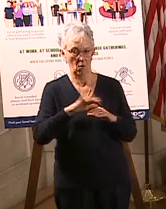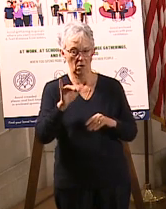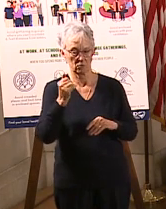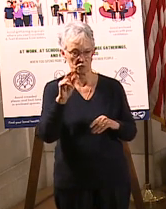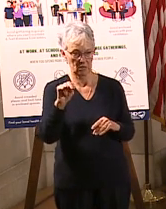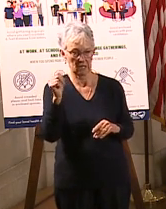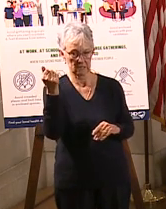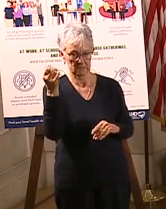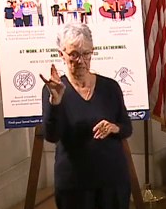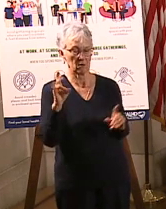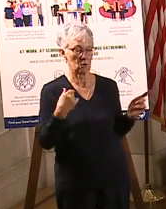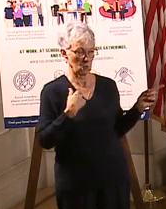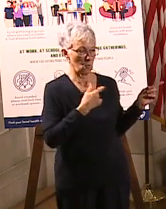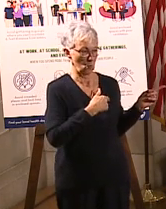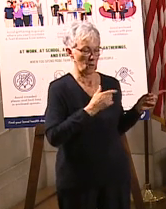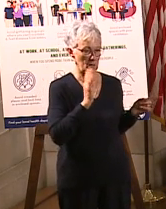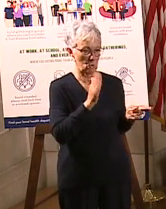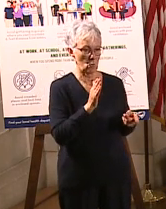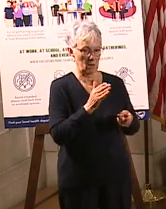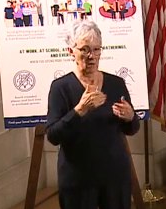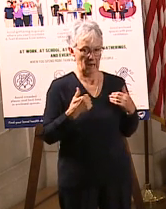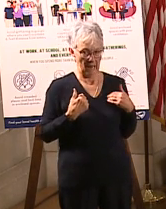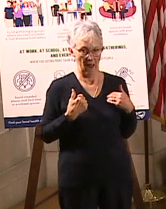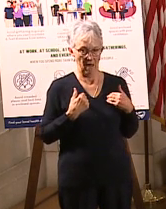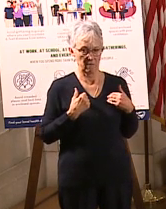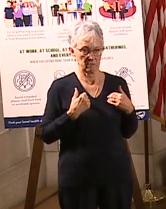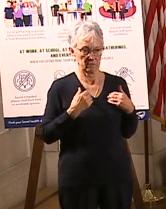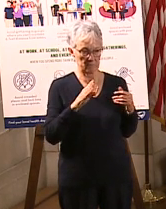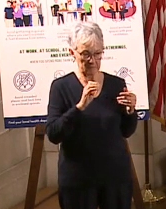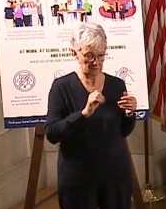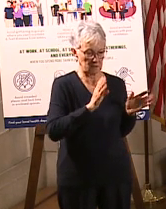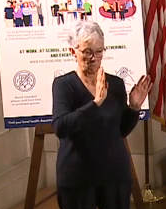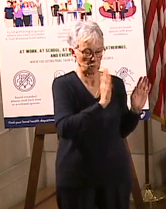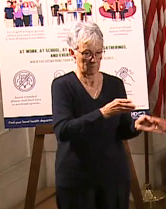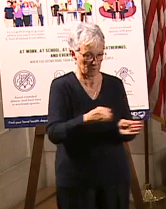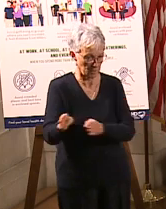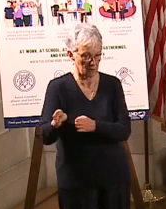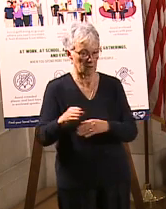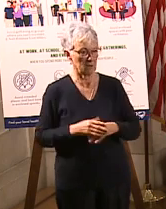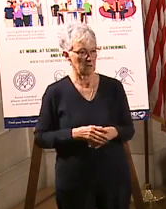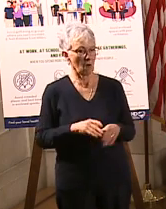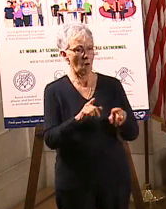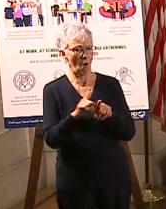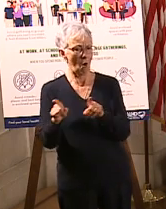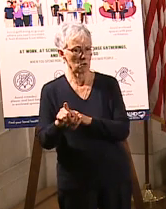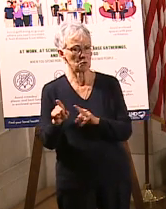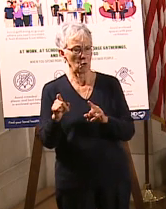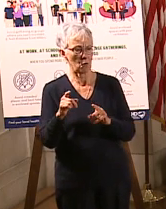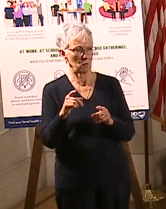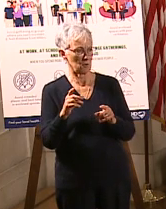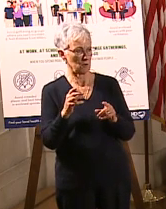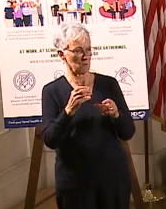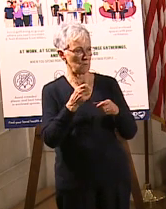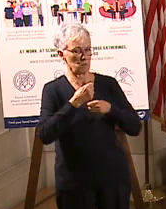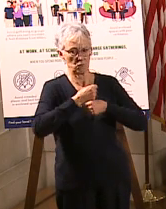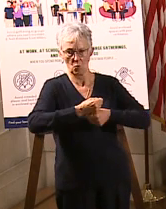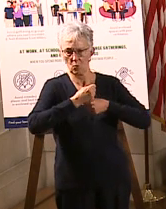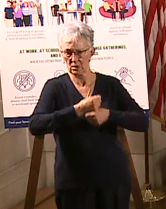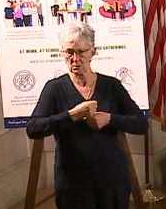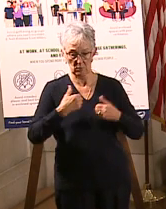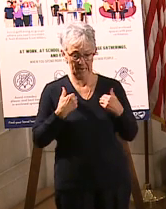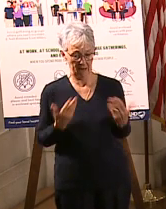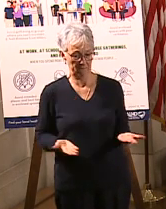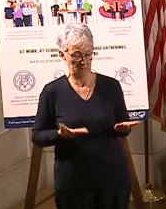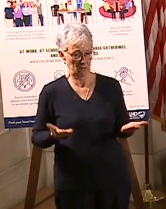precautions here in the state capitol with regard to that. I will also note that the protests we had here last week were peaceful, and I